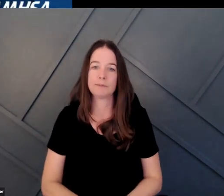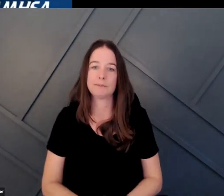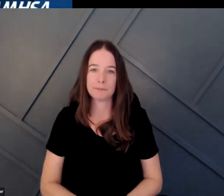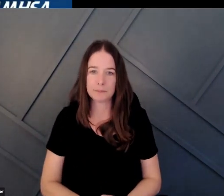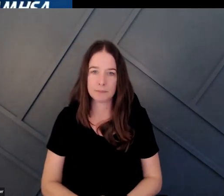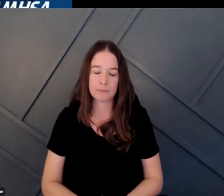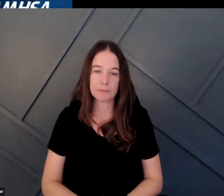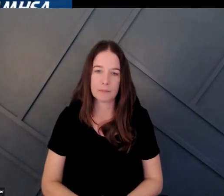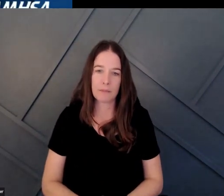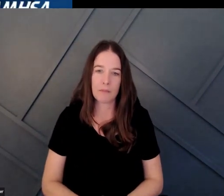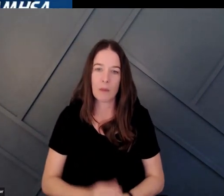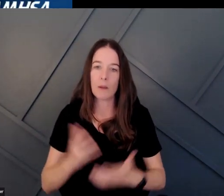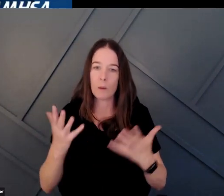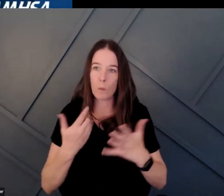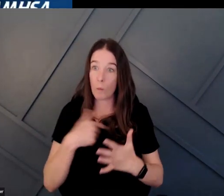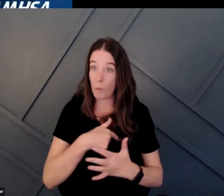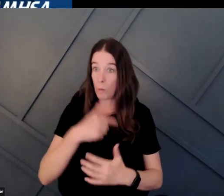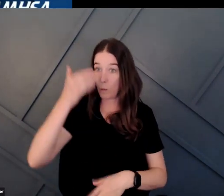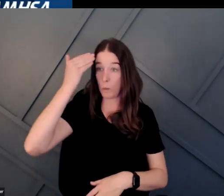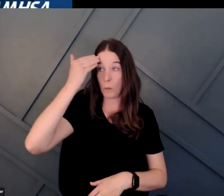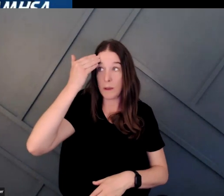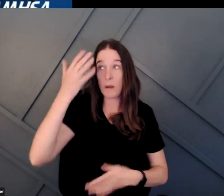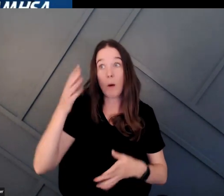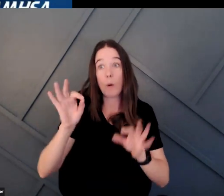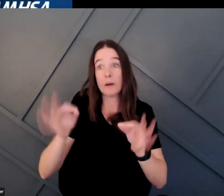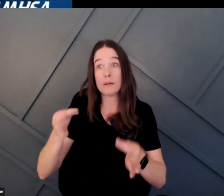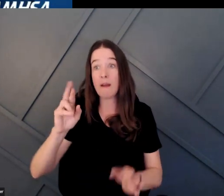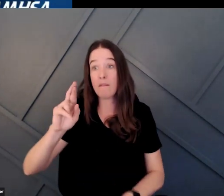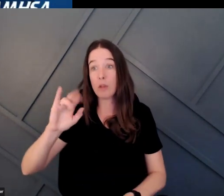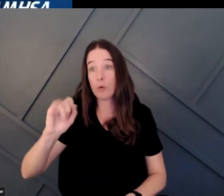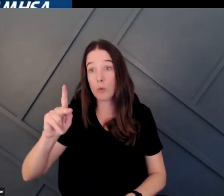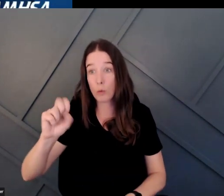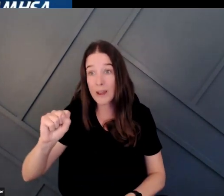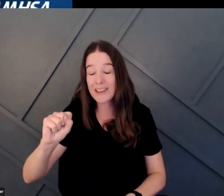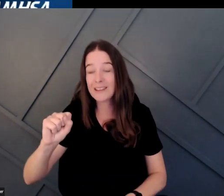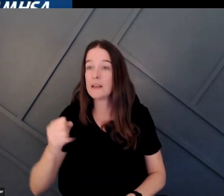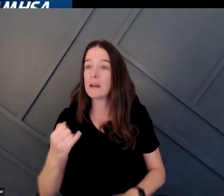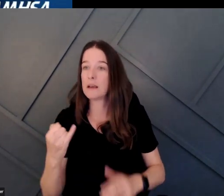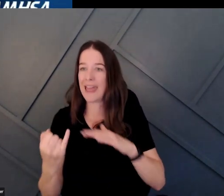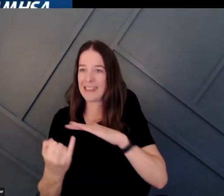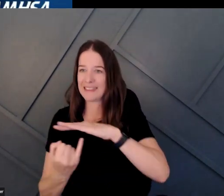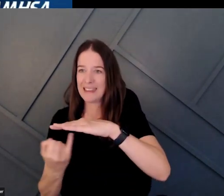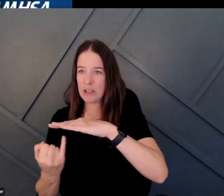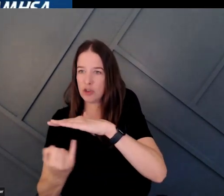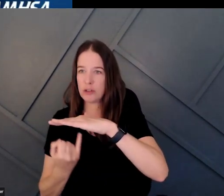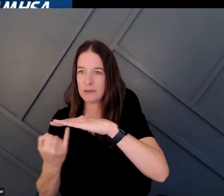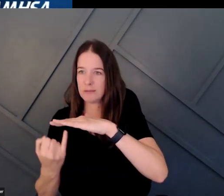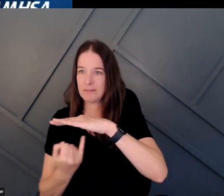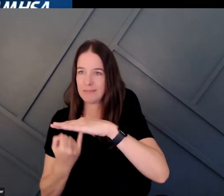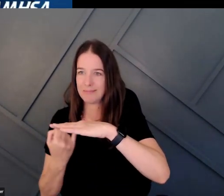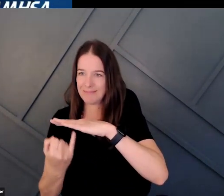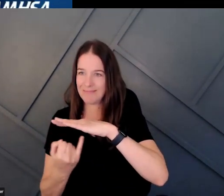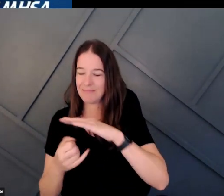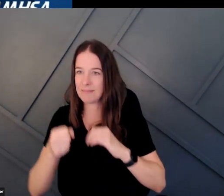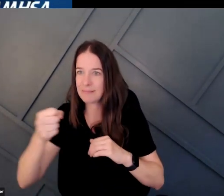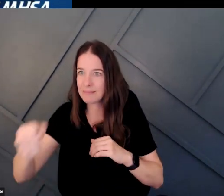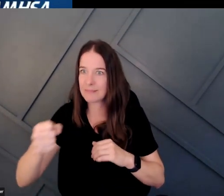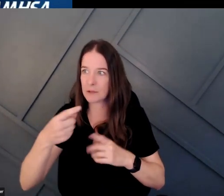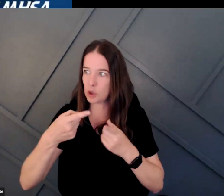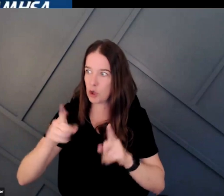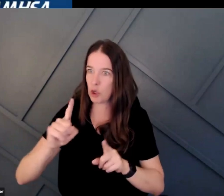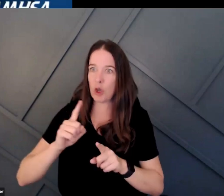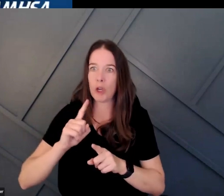know are risks in extreme heat include isolation. So we know that there's work happening to really